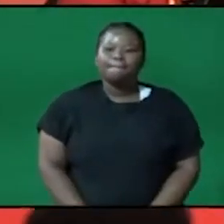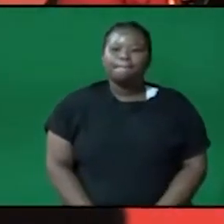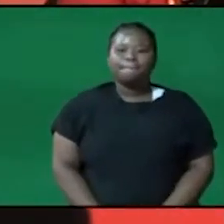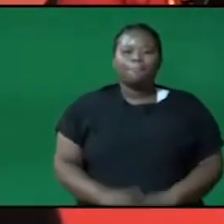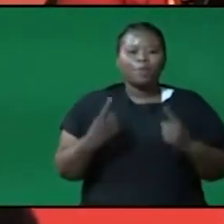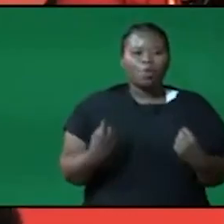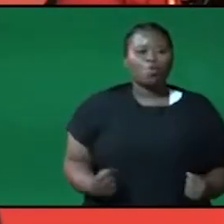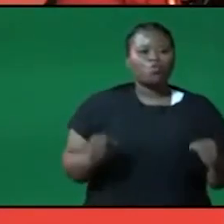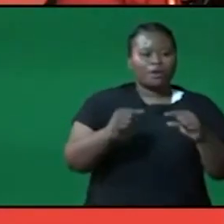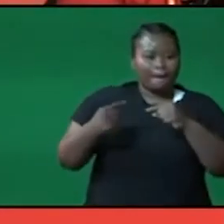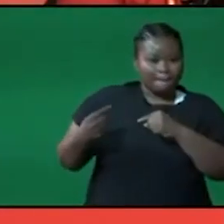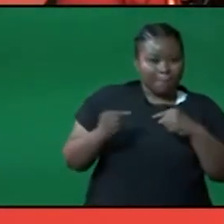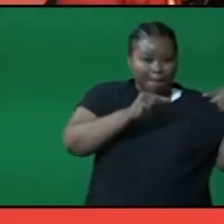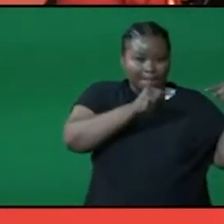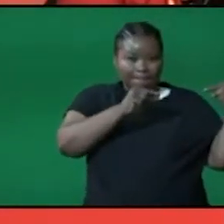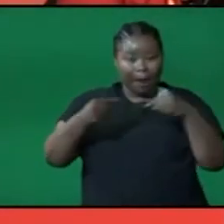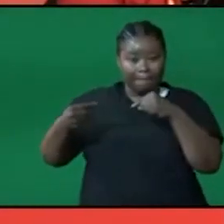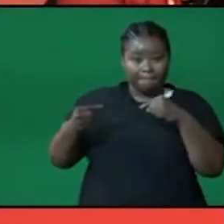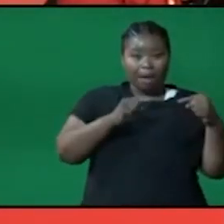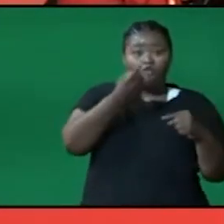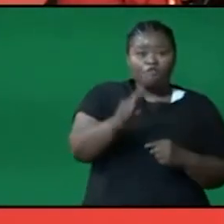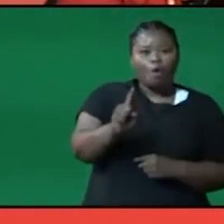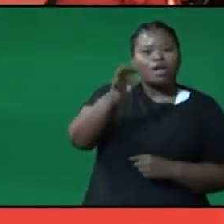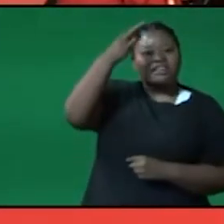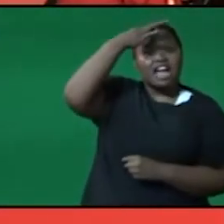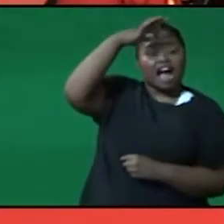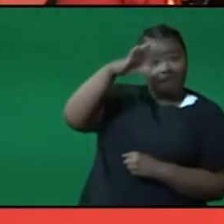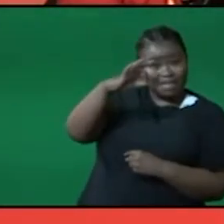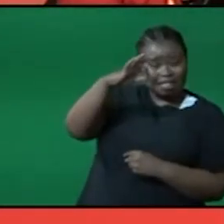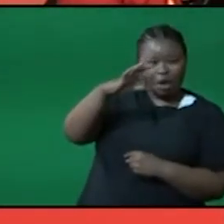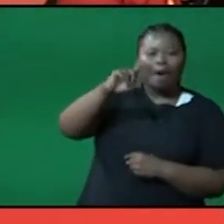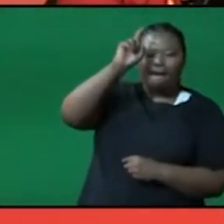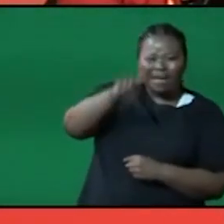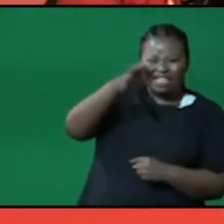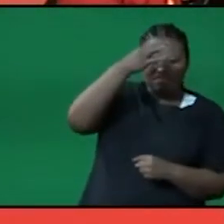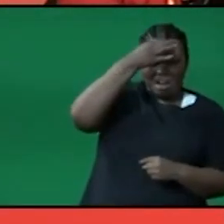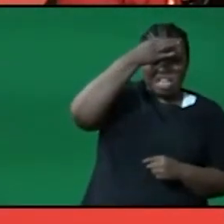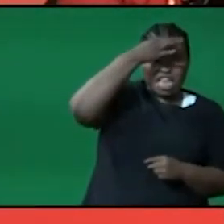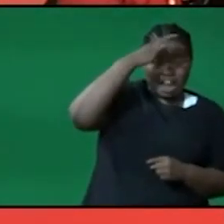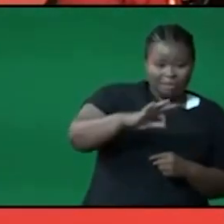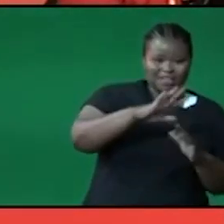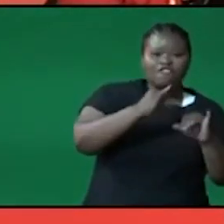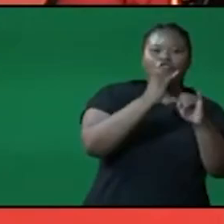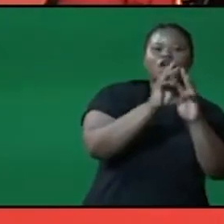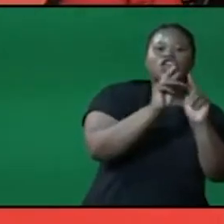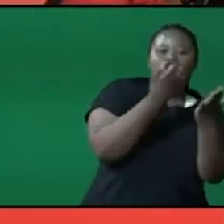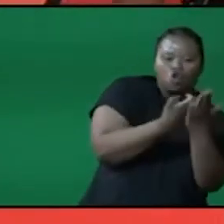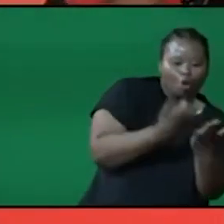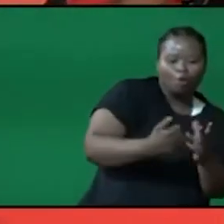fight for state capacity. We are going to fight to industrialize our economy. We are going to fight